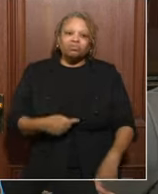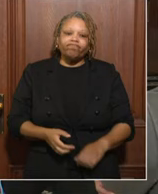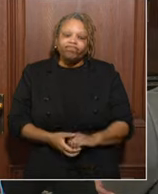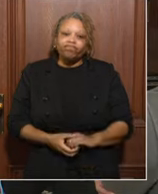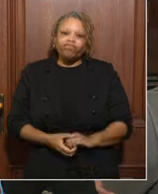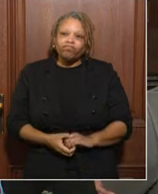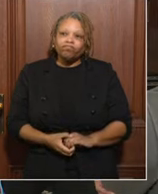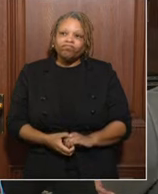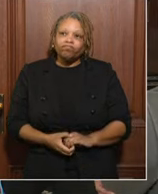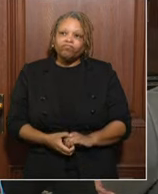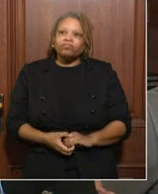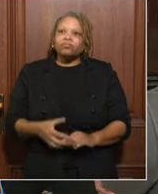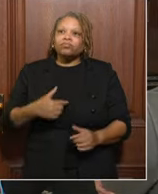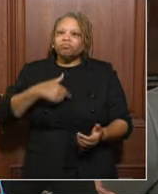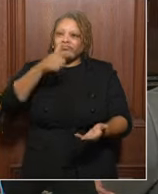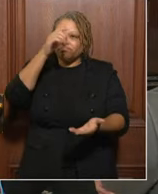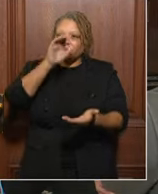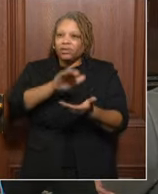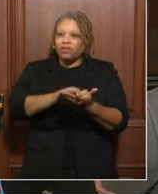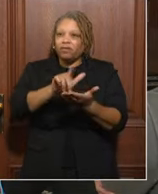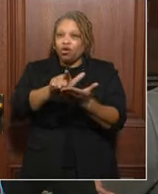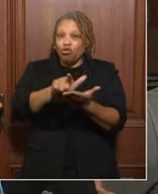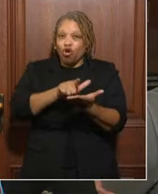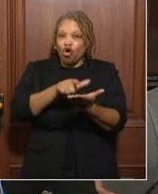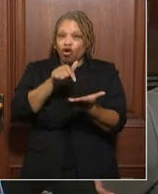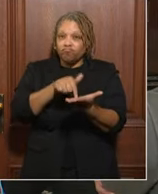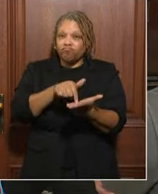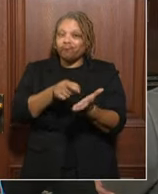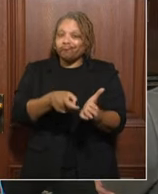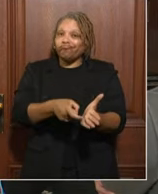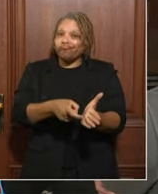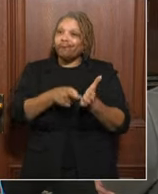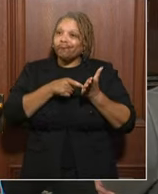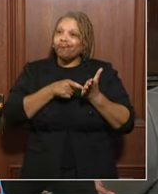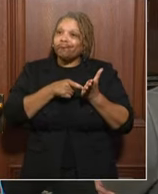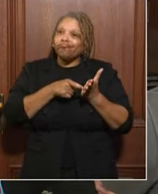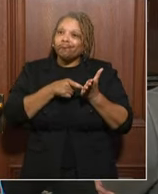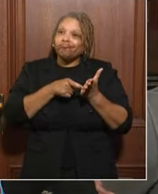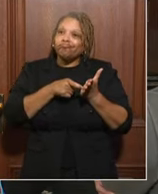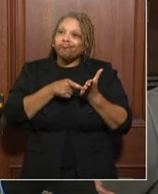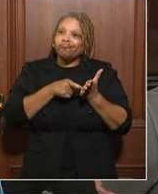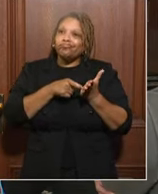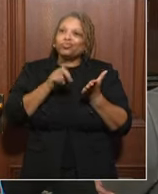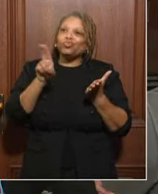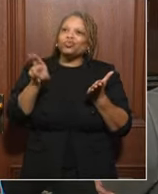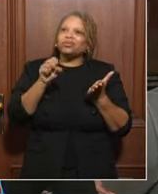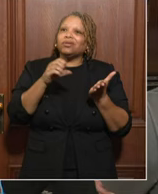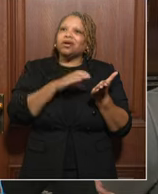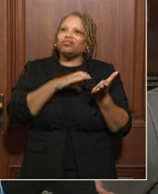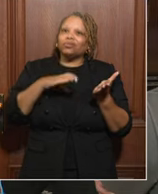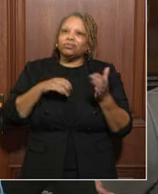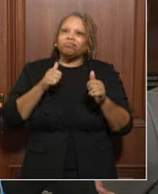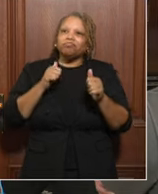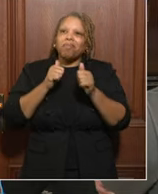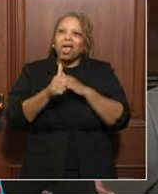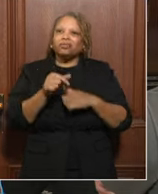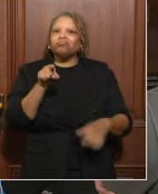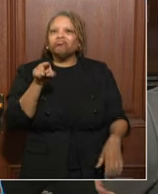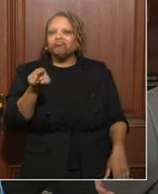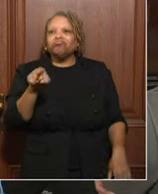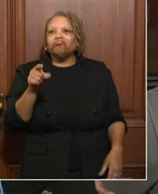a requirement by law that the Congress put through some years ago that